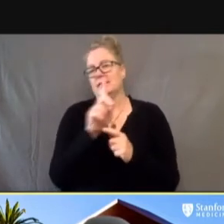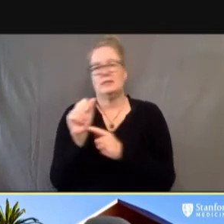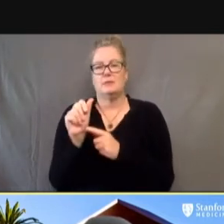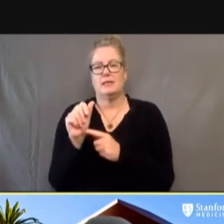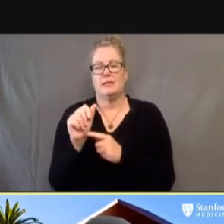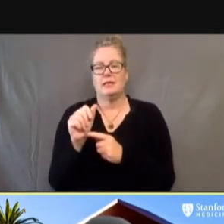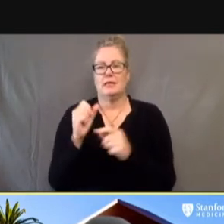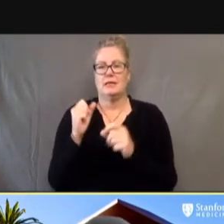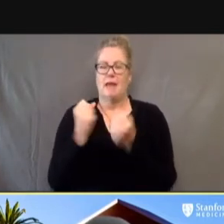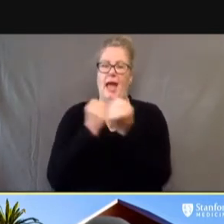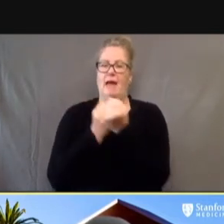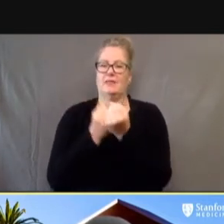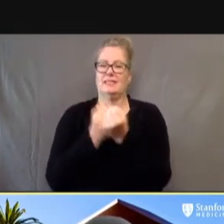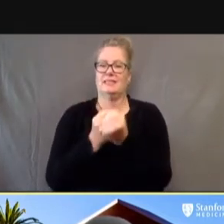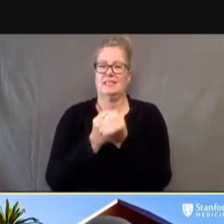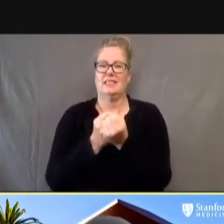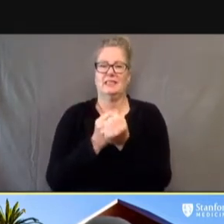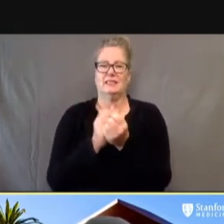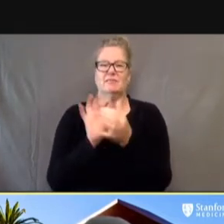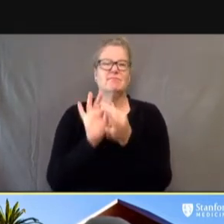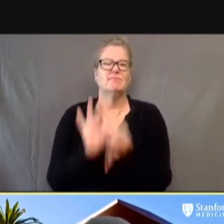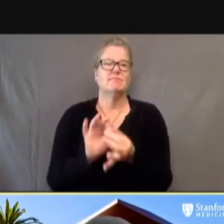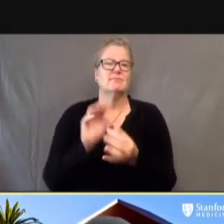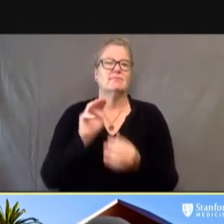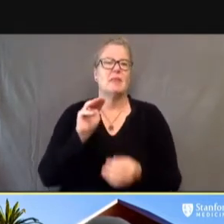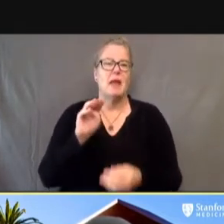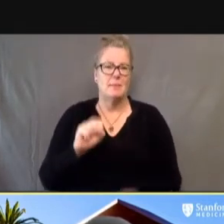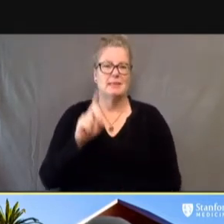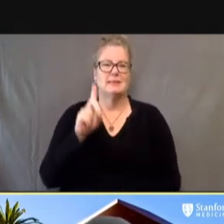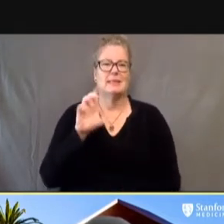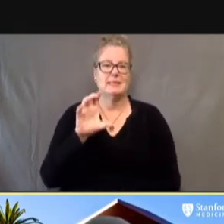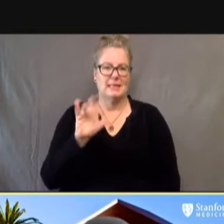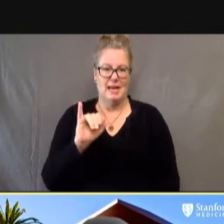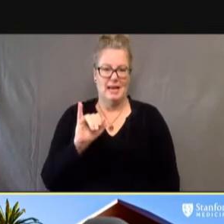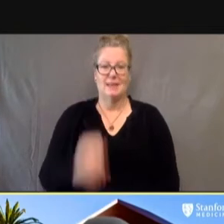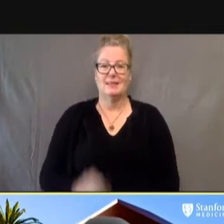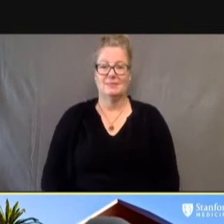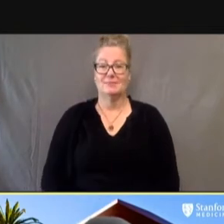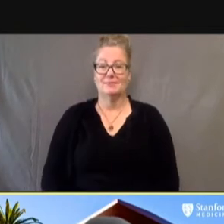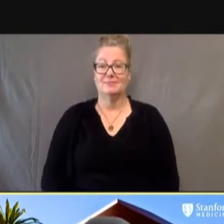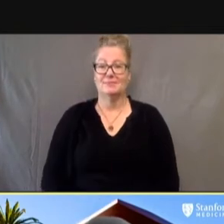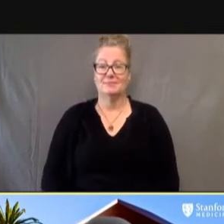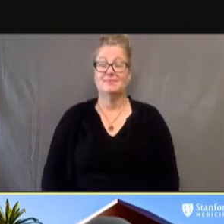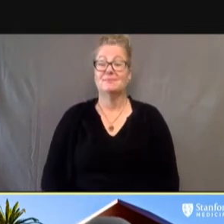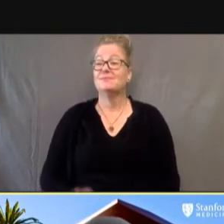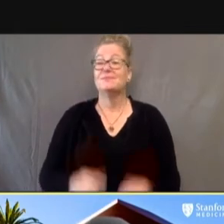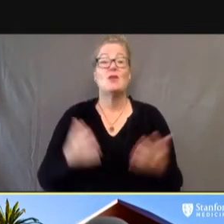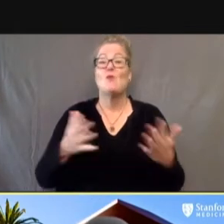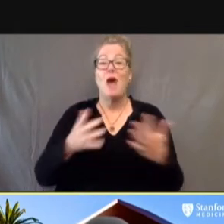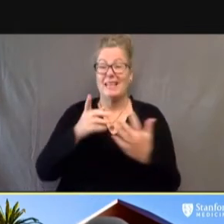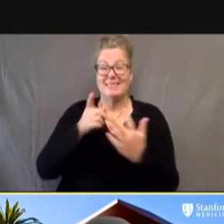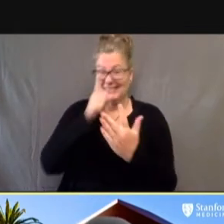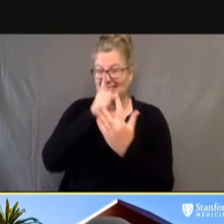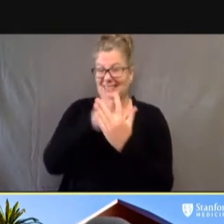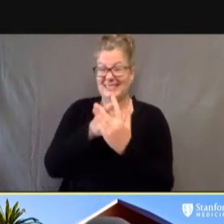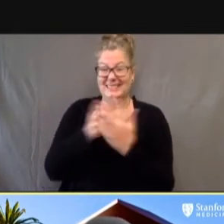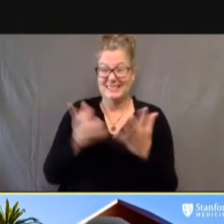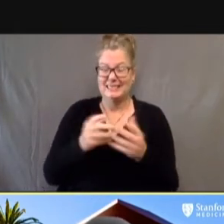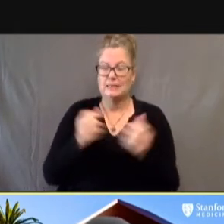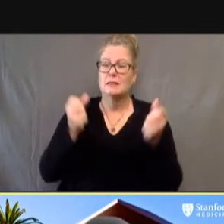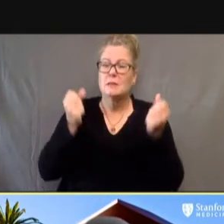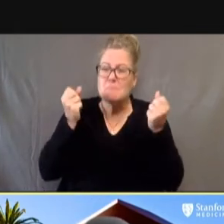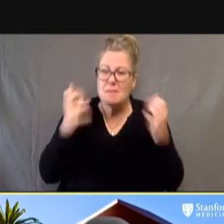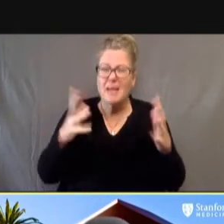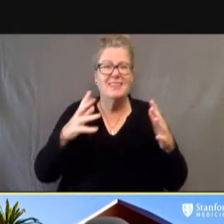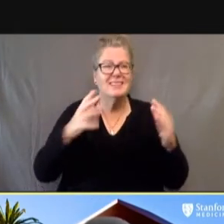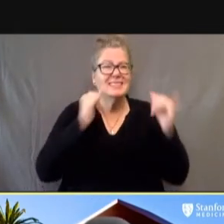at Stanford. And the real focus here is to see that you're not alone in your work, and many others exist in this space. And